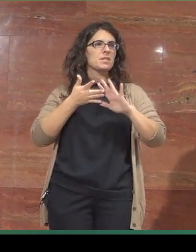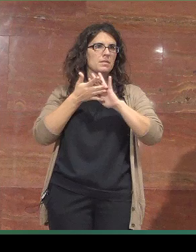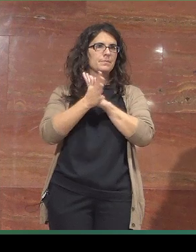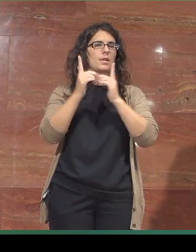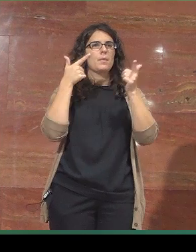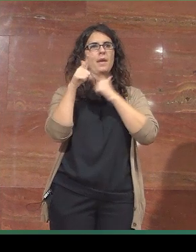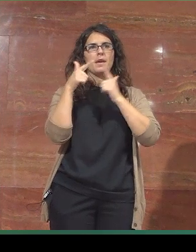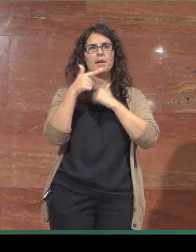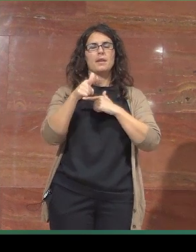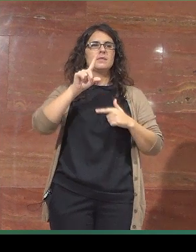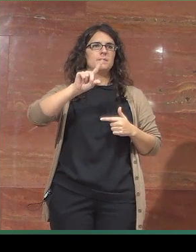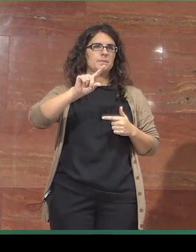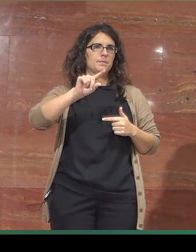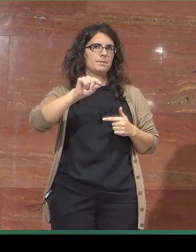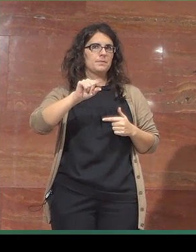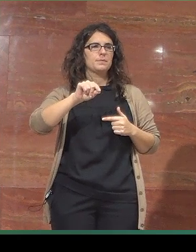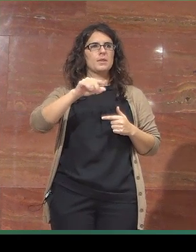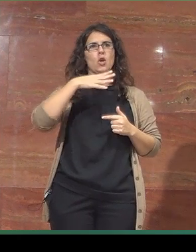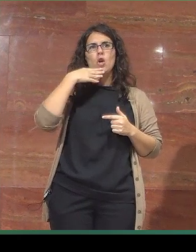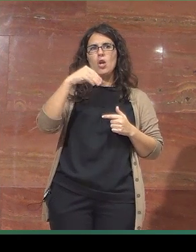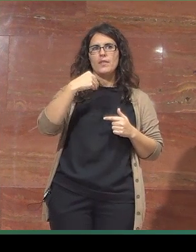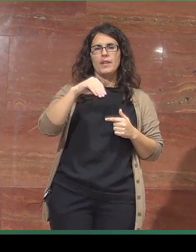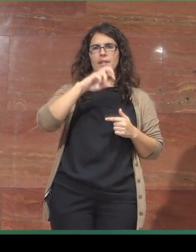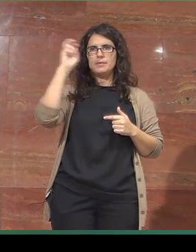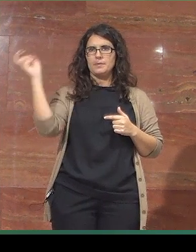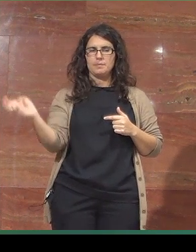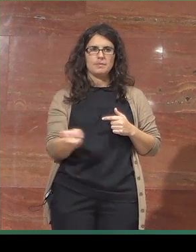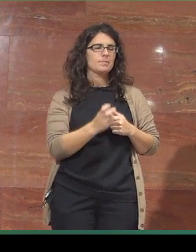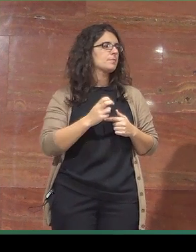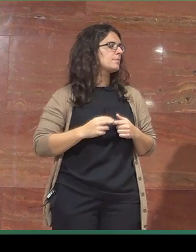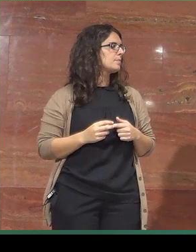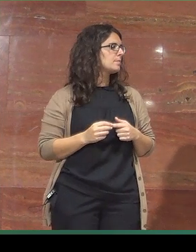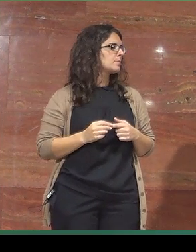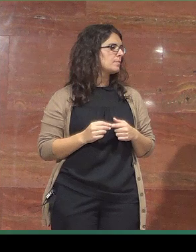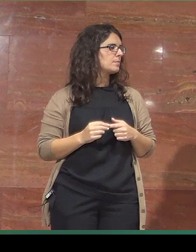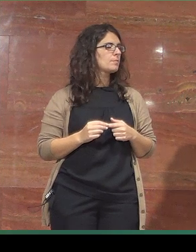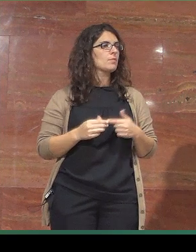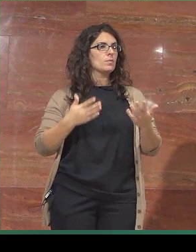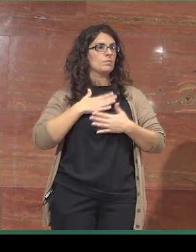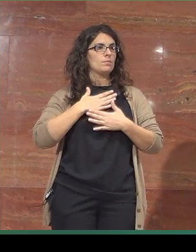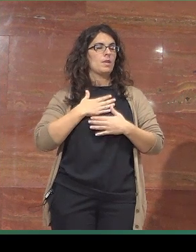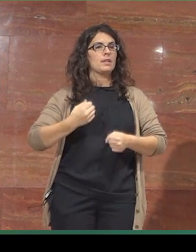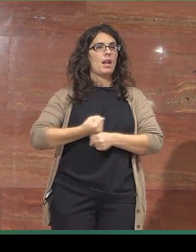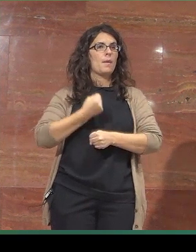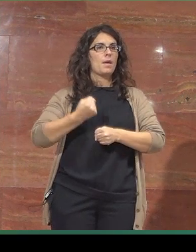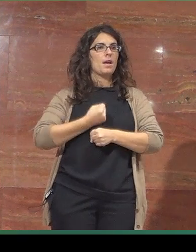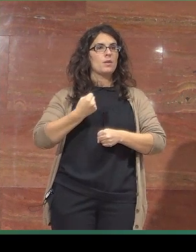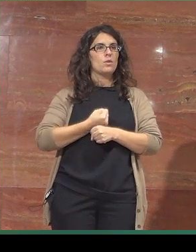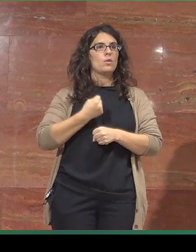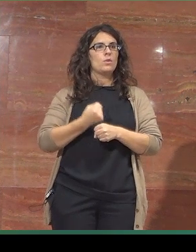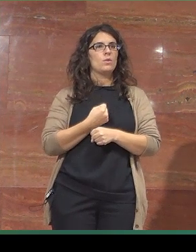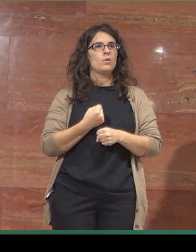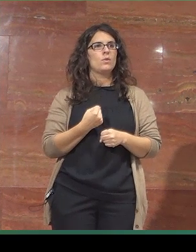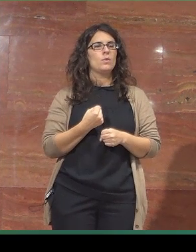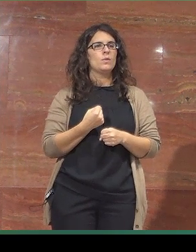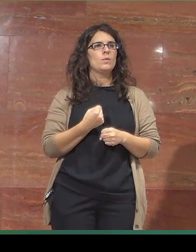we base this, and the work we had is to bring it also in an international system, but in the same